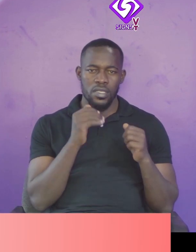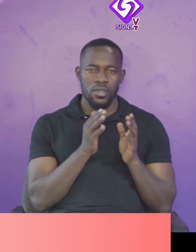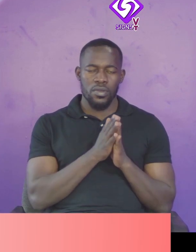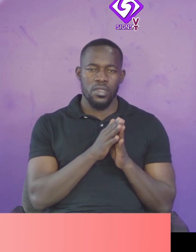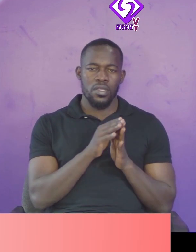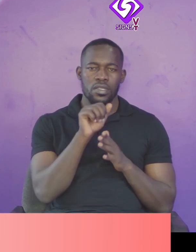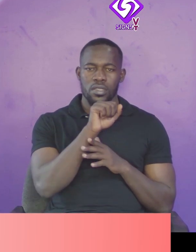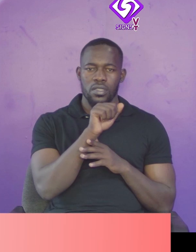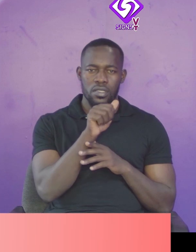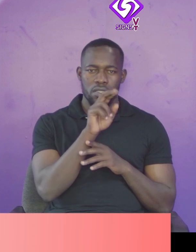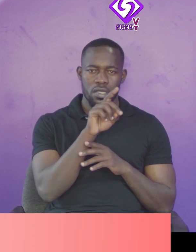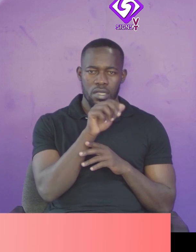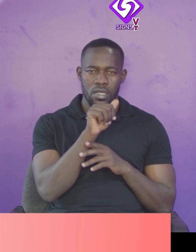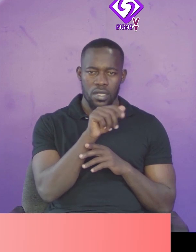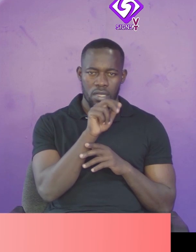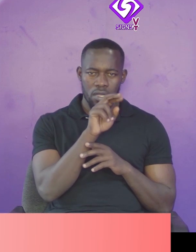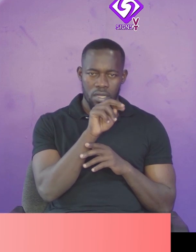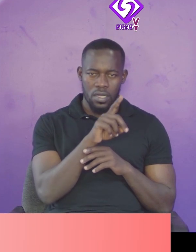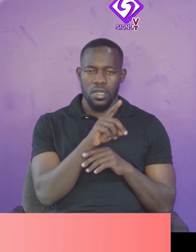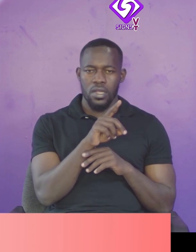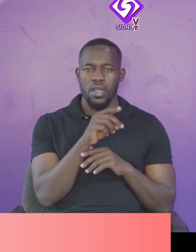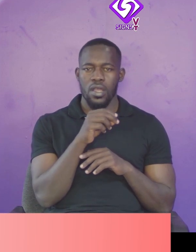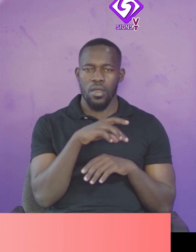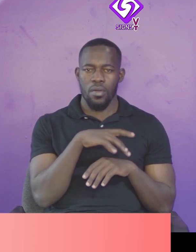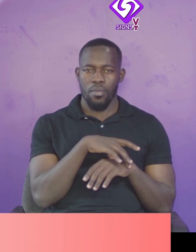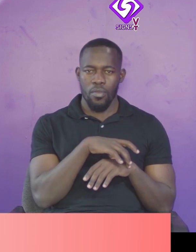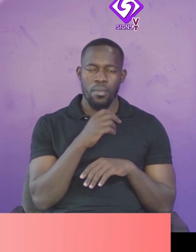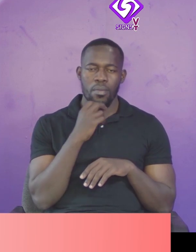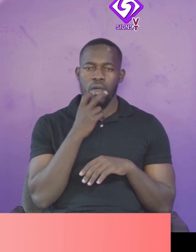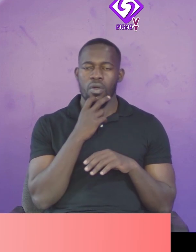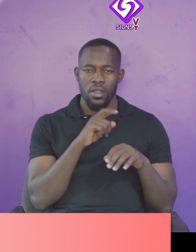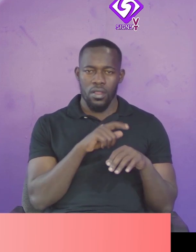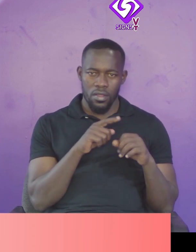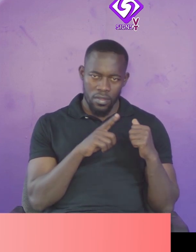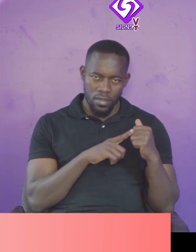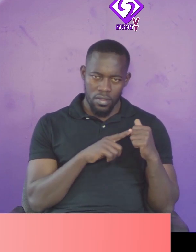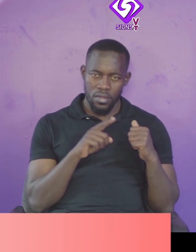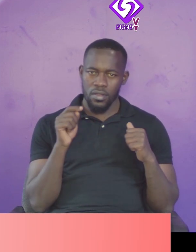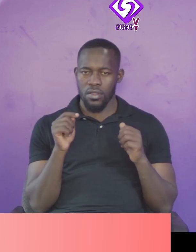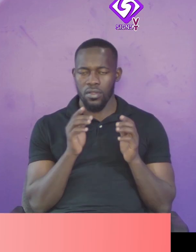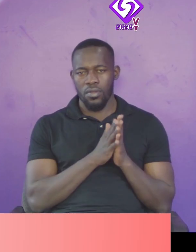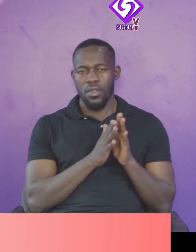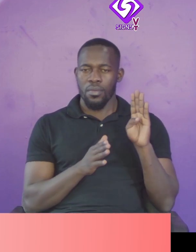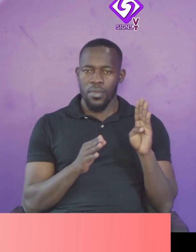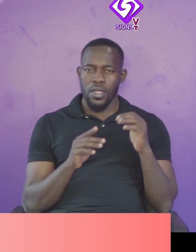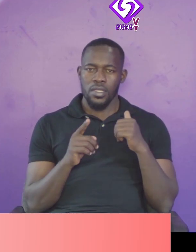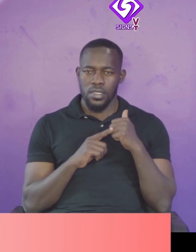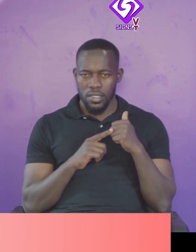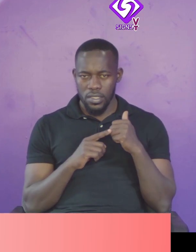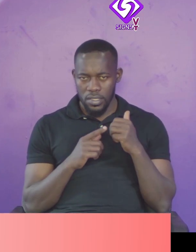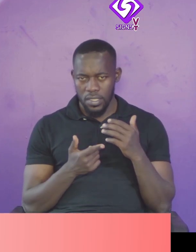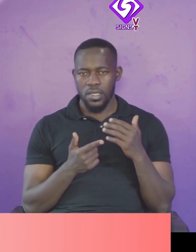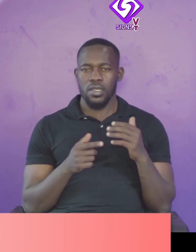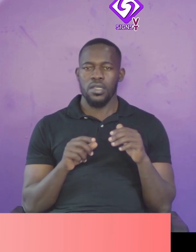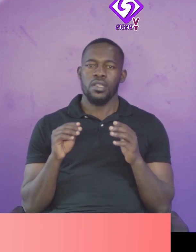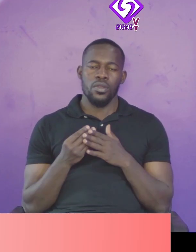Sunderland, 6 p.m. Bournemouth versus Chelsea, 6 p.m. Tottenham versus Brentford, 6 p.m. Newcastle versus Burnley,